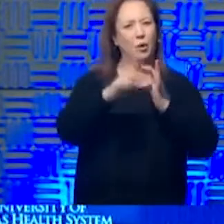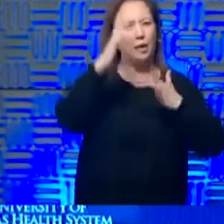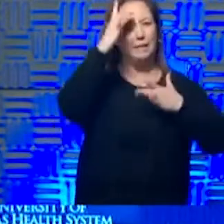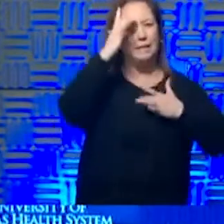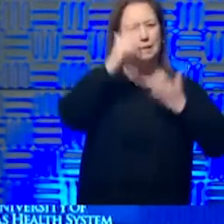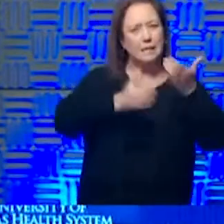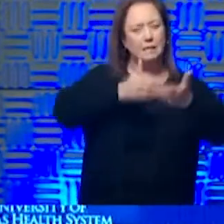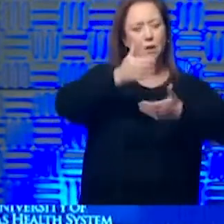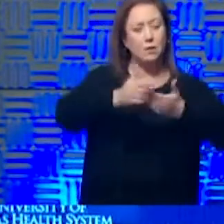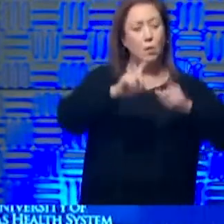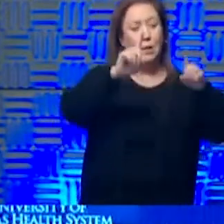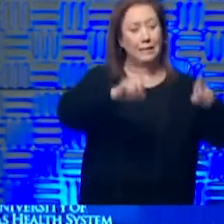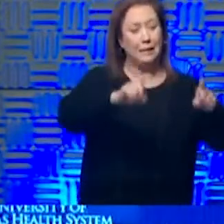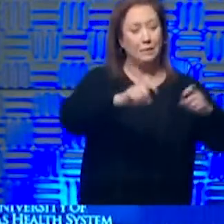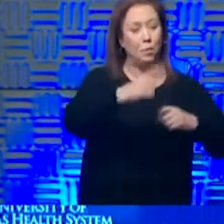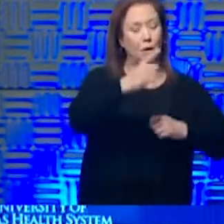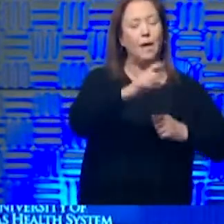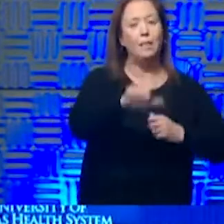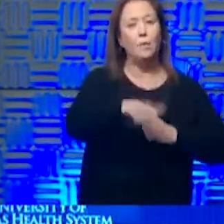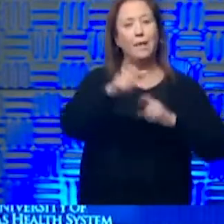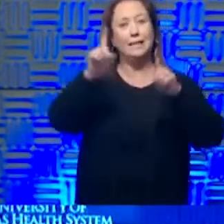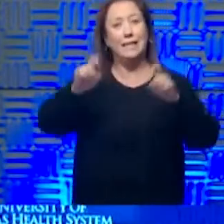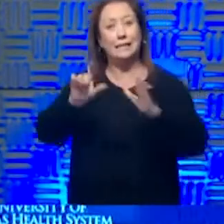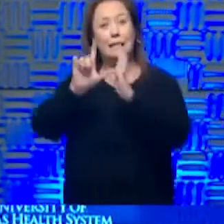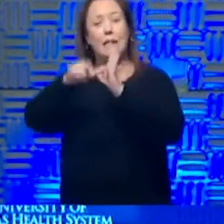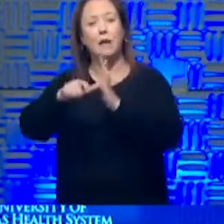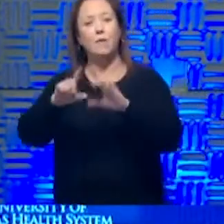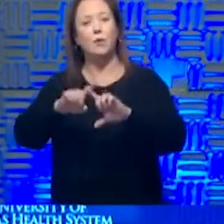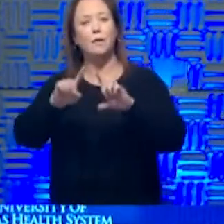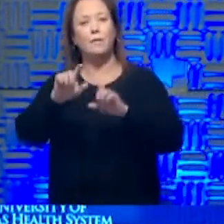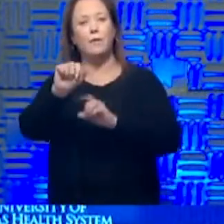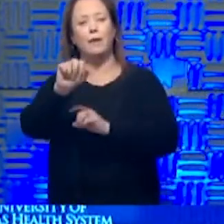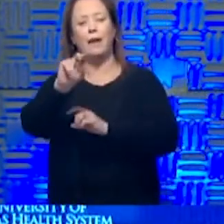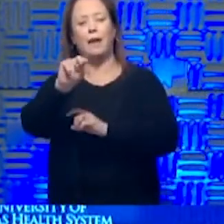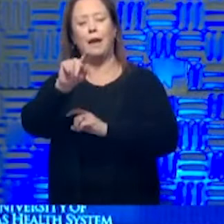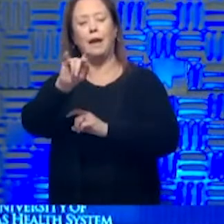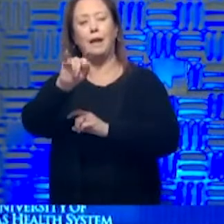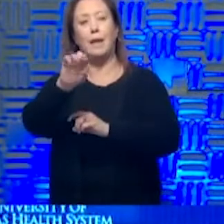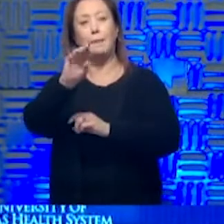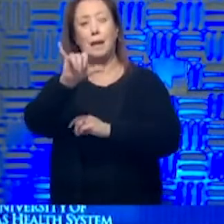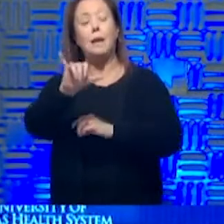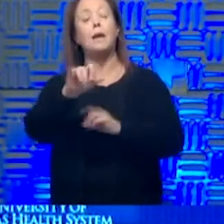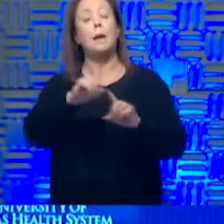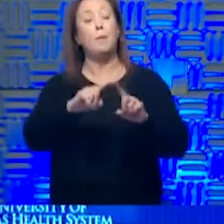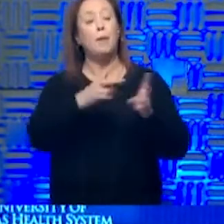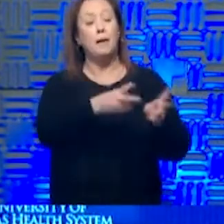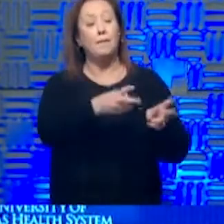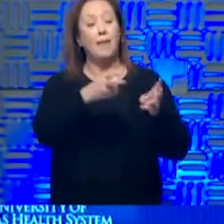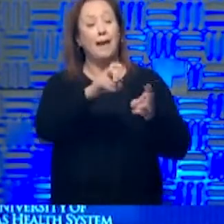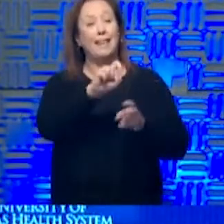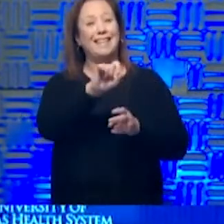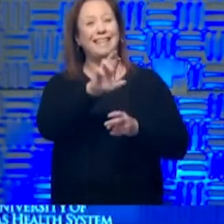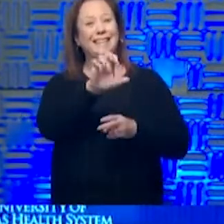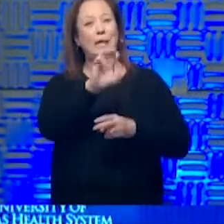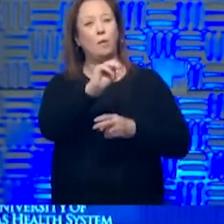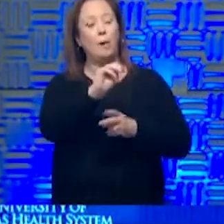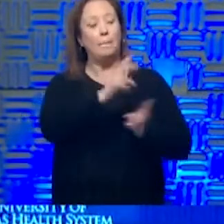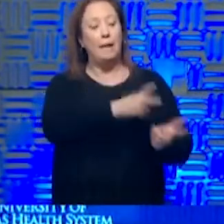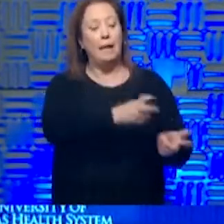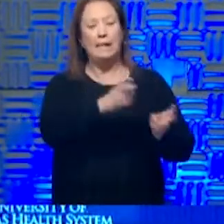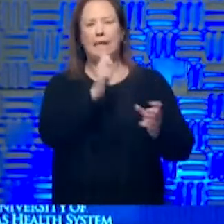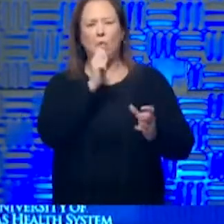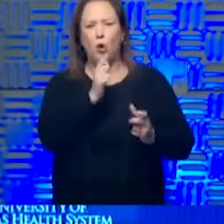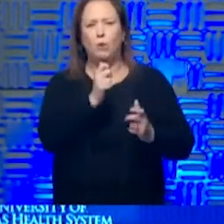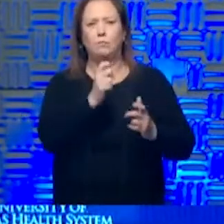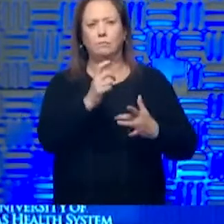know is that, or what we hope to know is that we can find the serum from patients who recovered and didn't get that sick and give that to